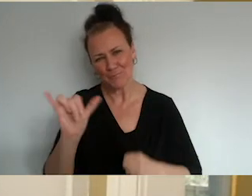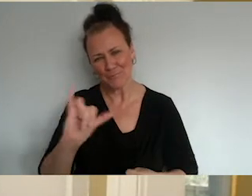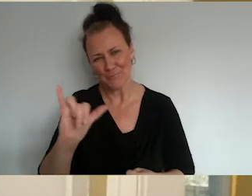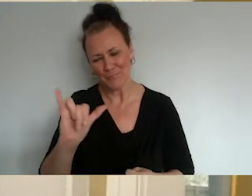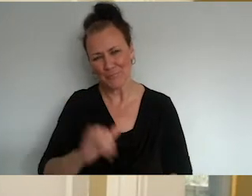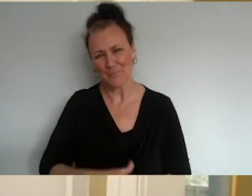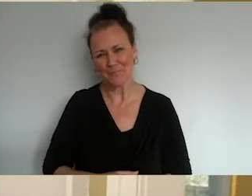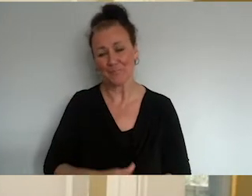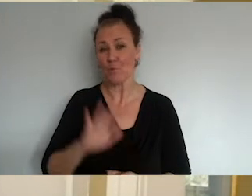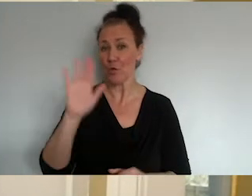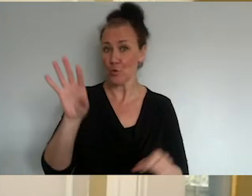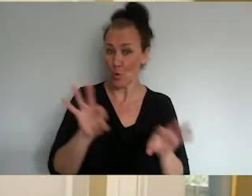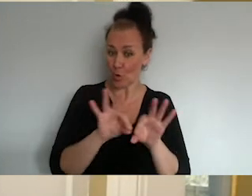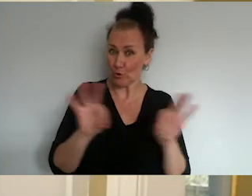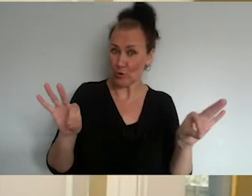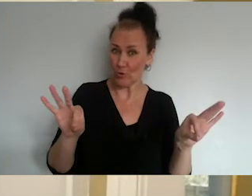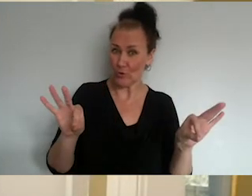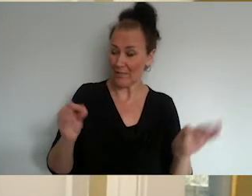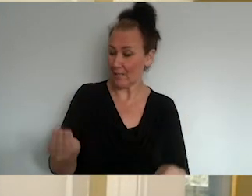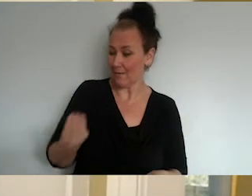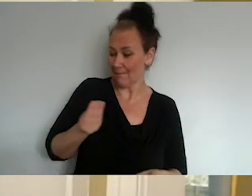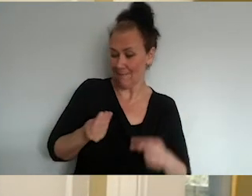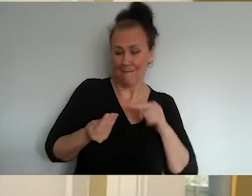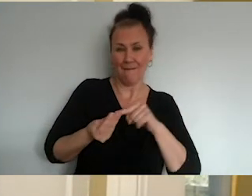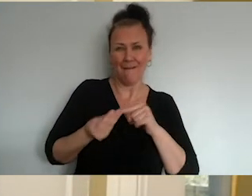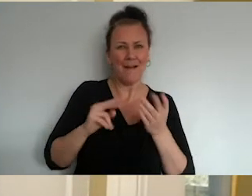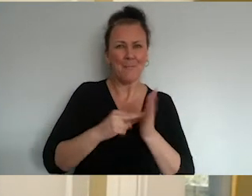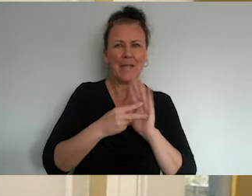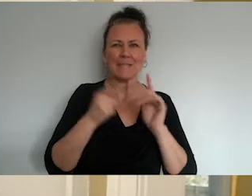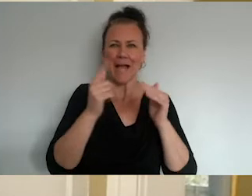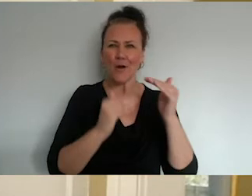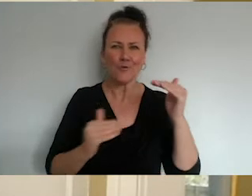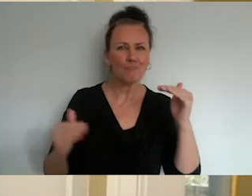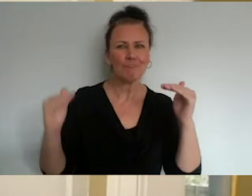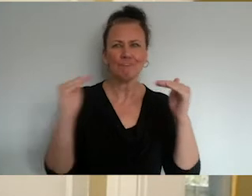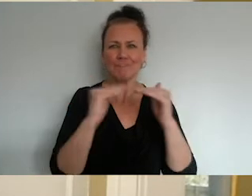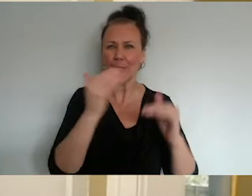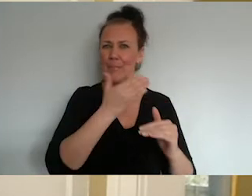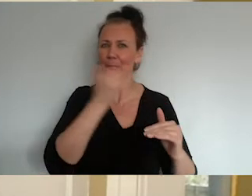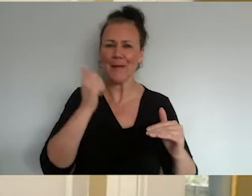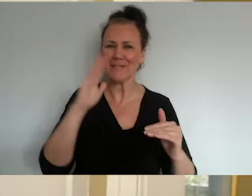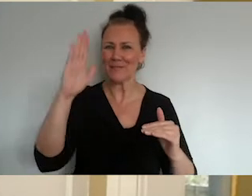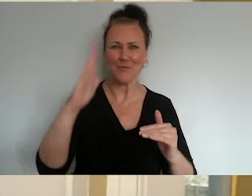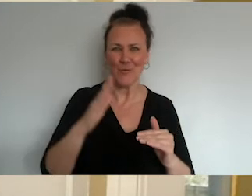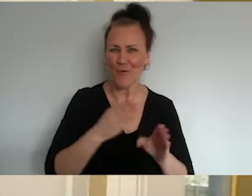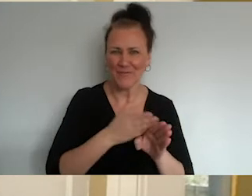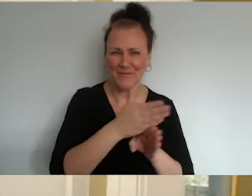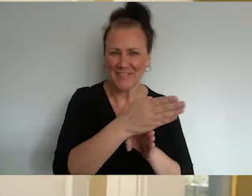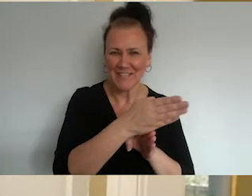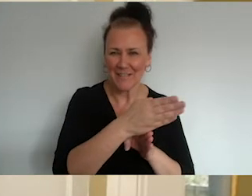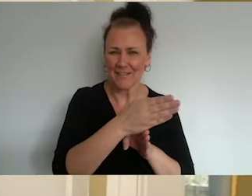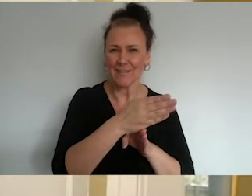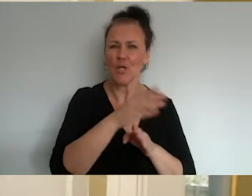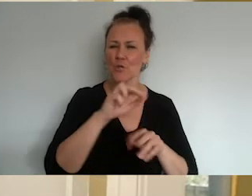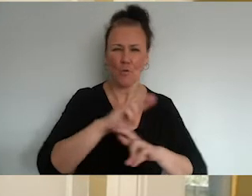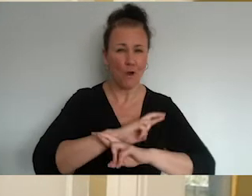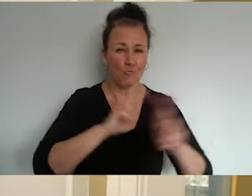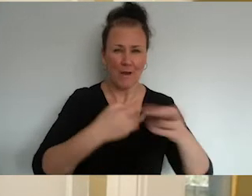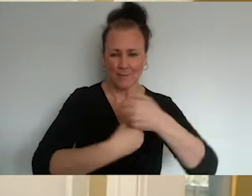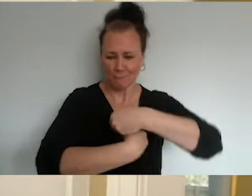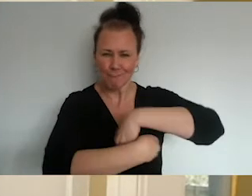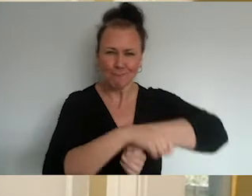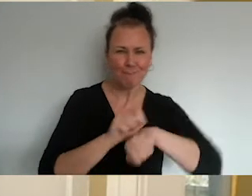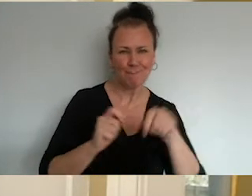what you have just accomplished, your degrees signify your partnership with the best minds in your field, your ability to lead, and